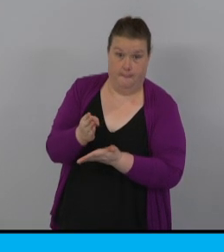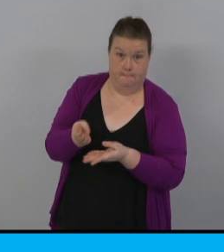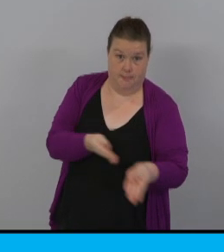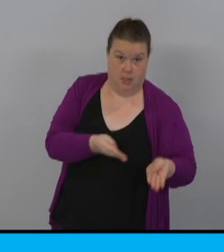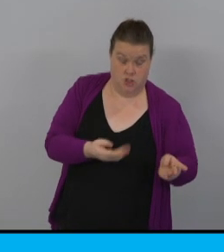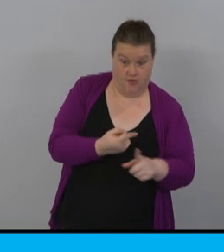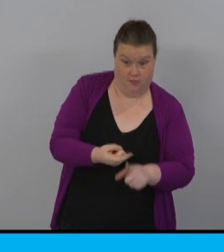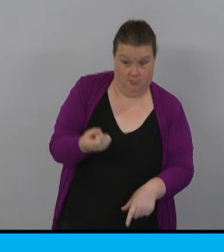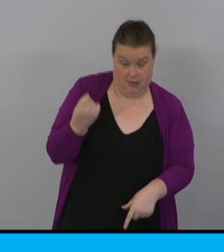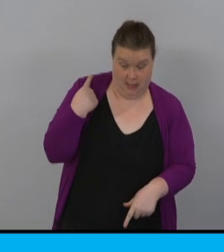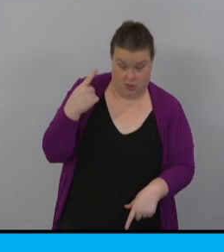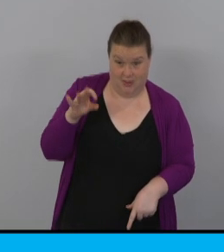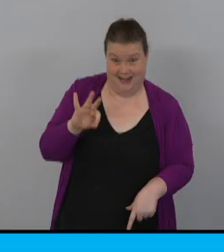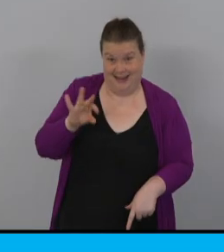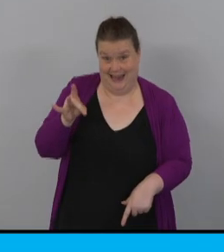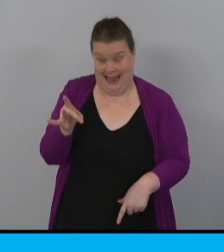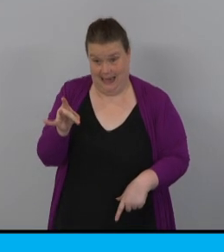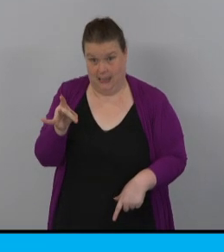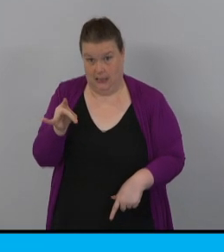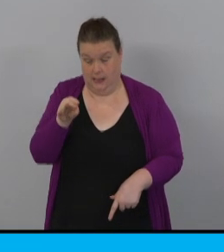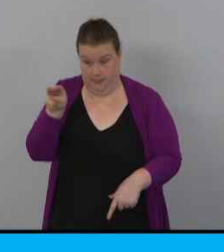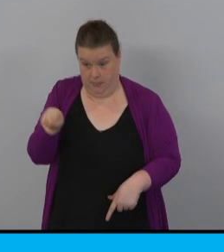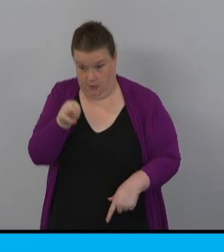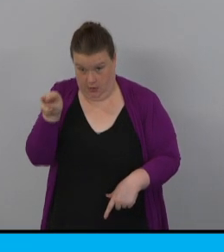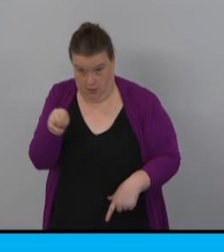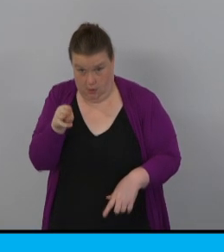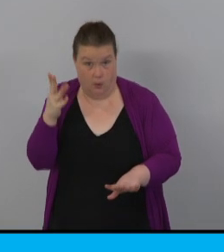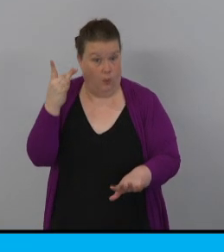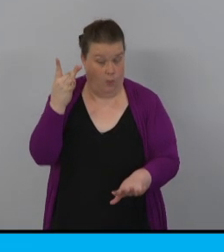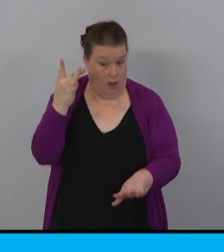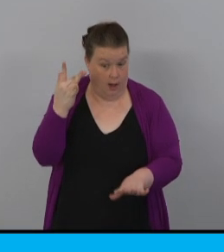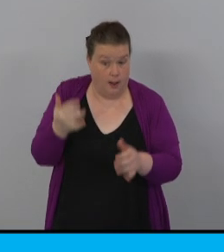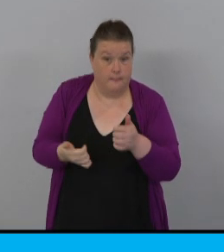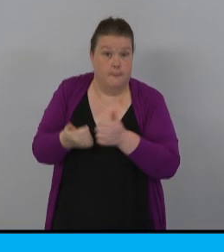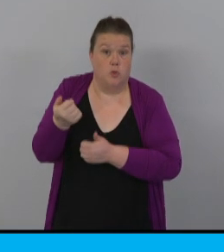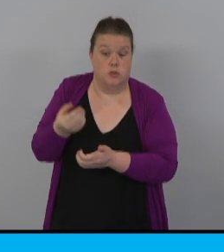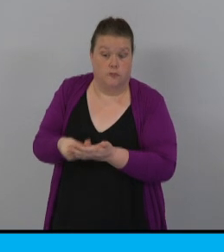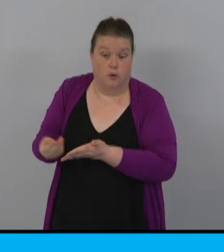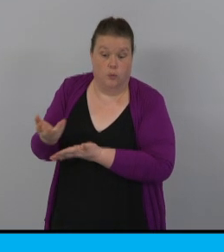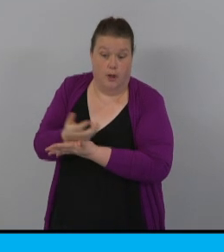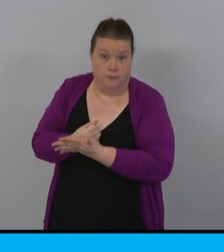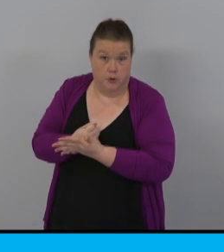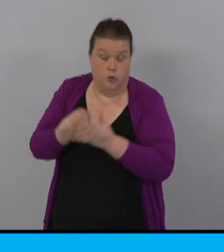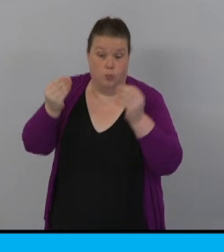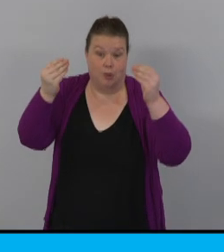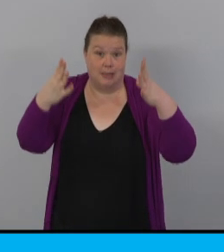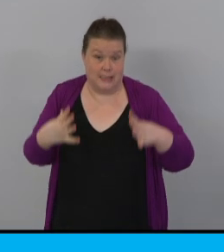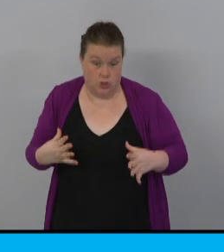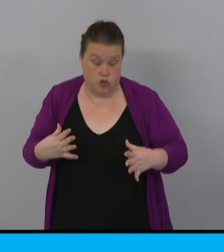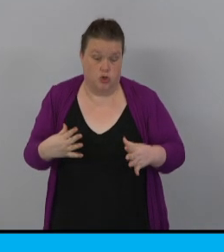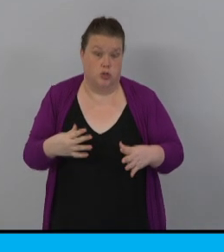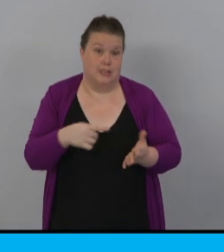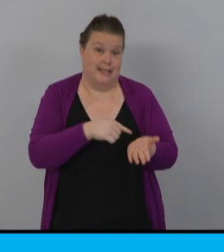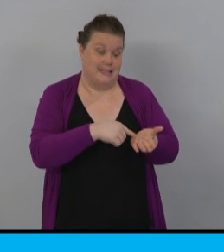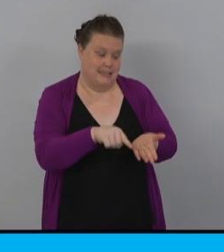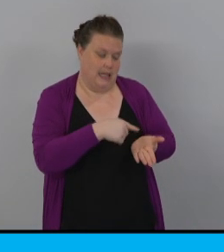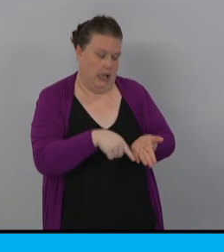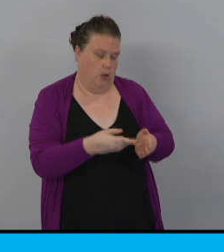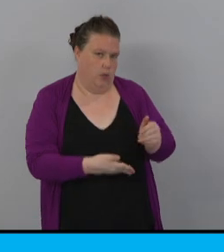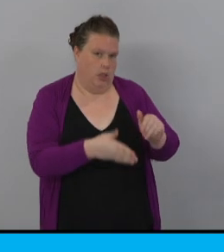for that is because most of our new revenue went into teacher salary increases and then the benefits that had to go along with that.